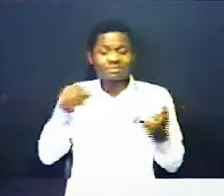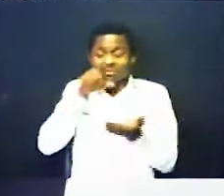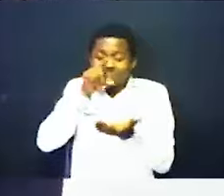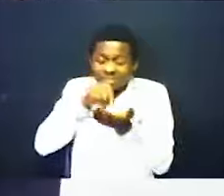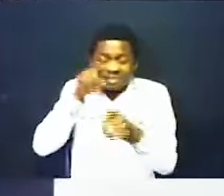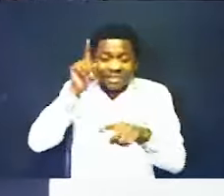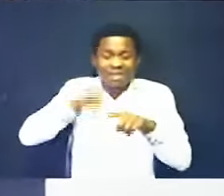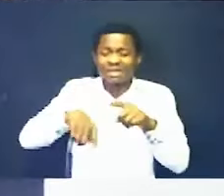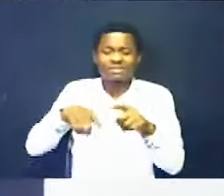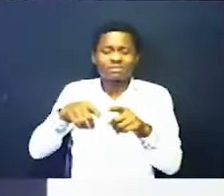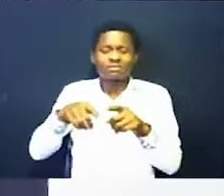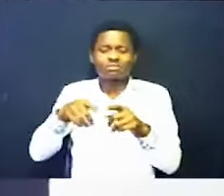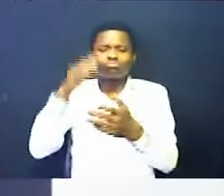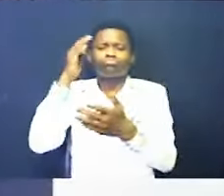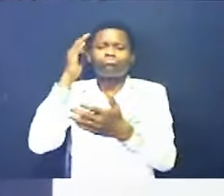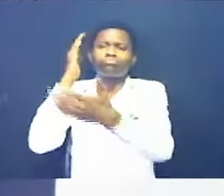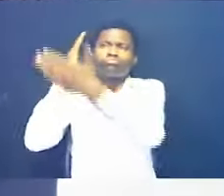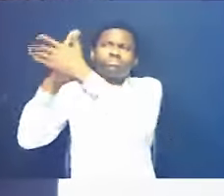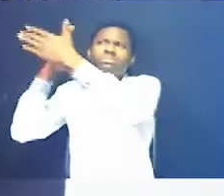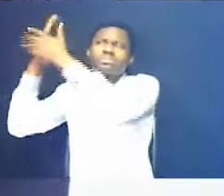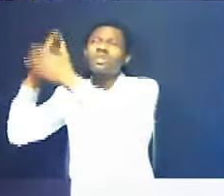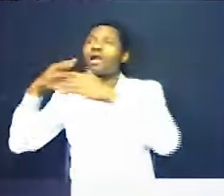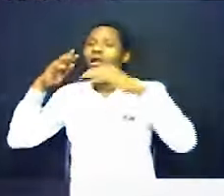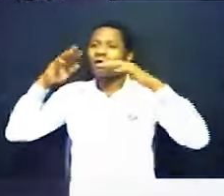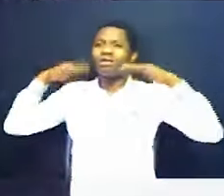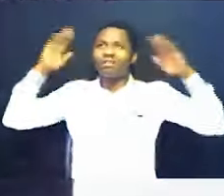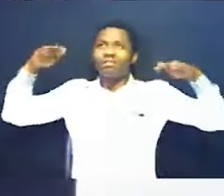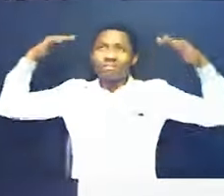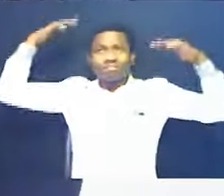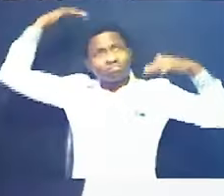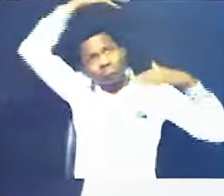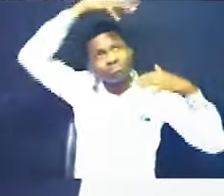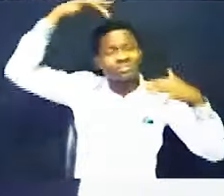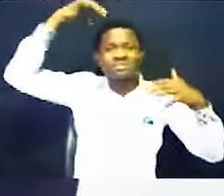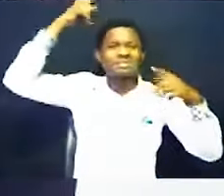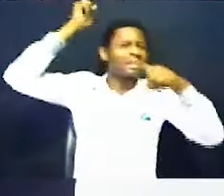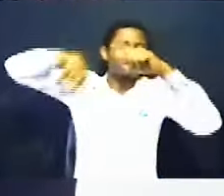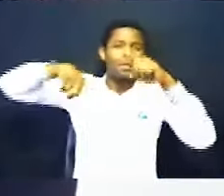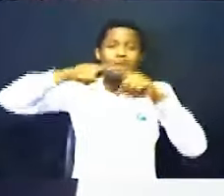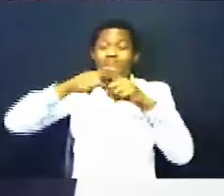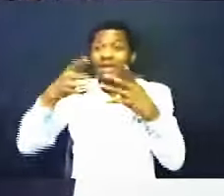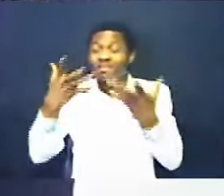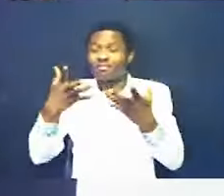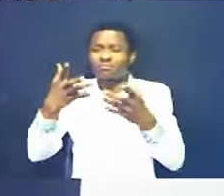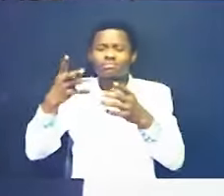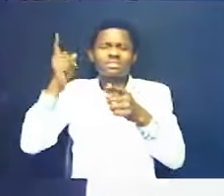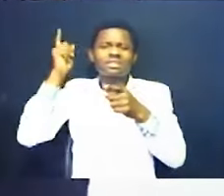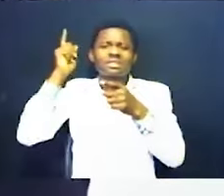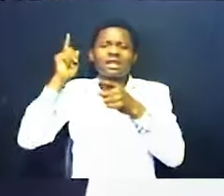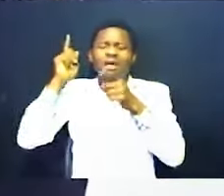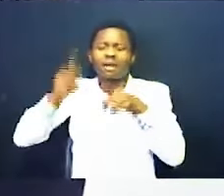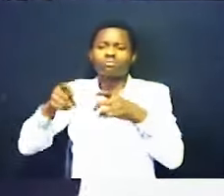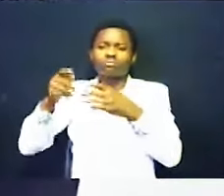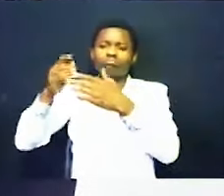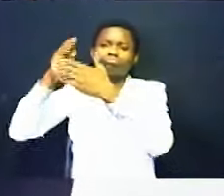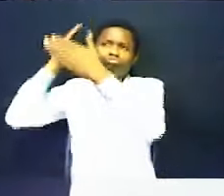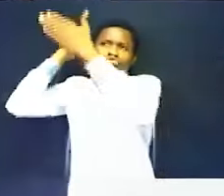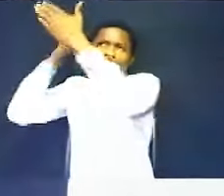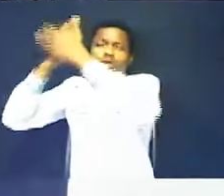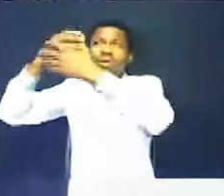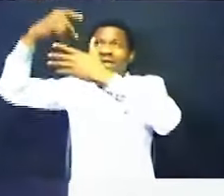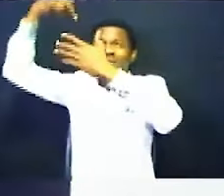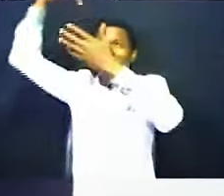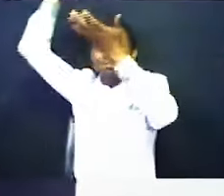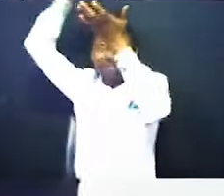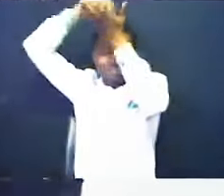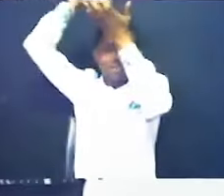them from making their nest on your head. Ese numa atwam ewo utri so a obetumi apamo a umma wo mesi utri so